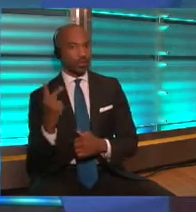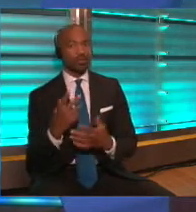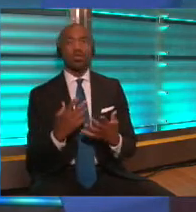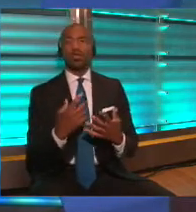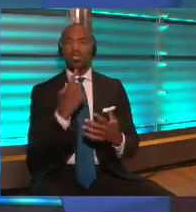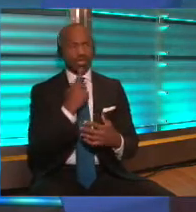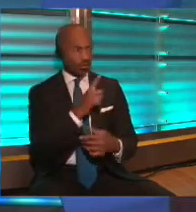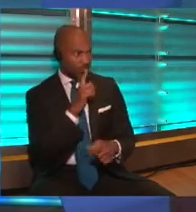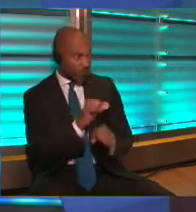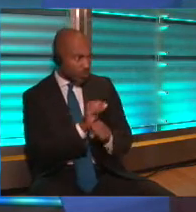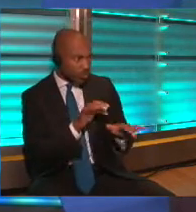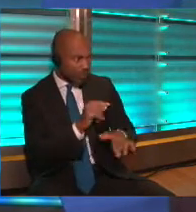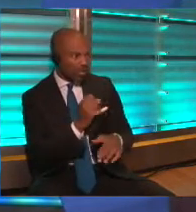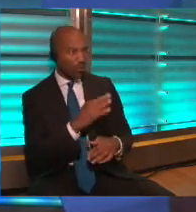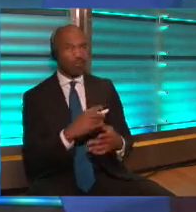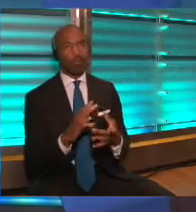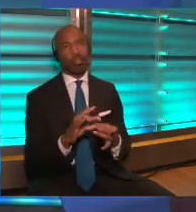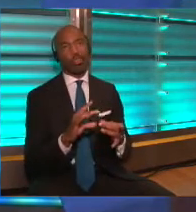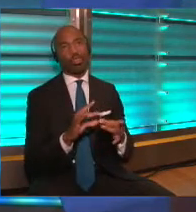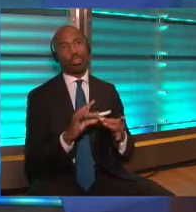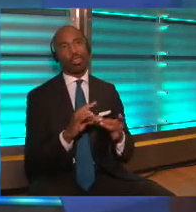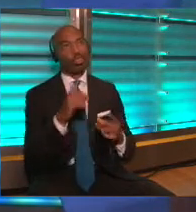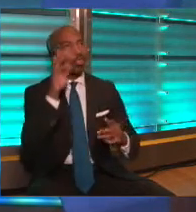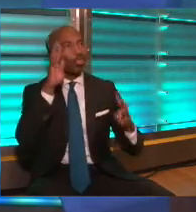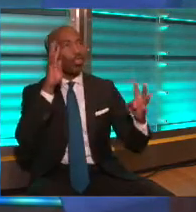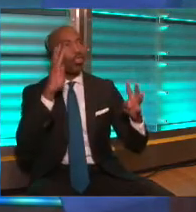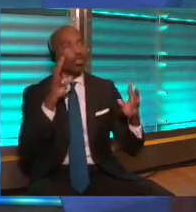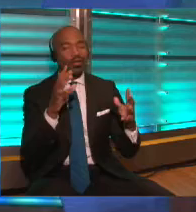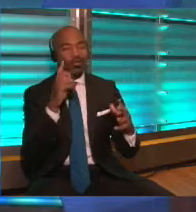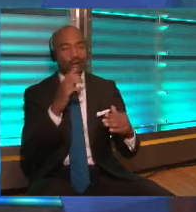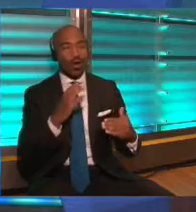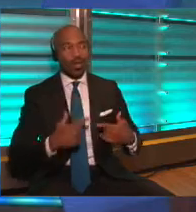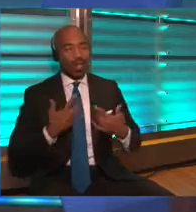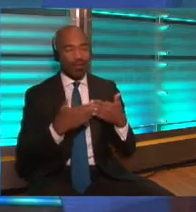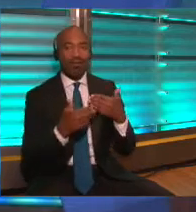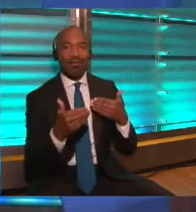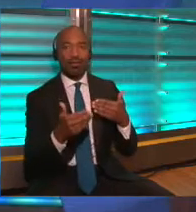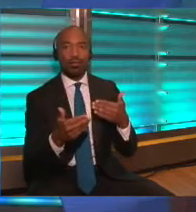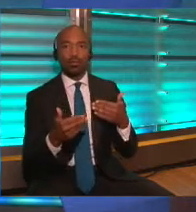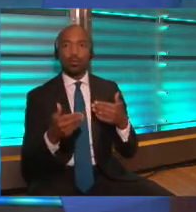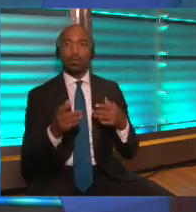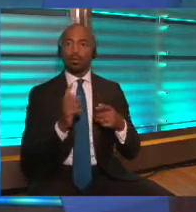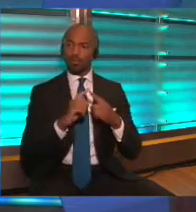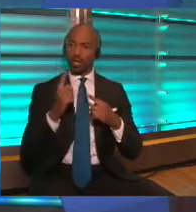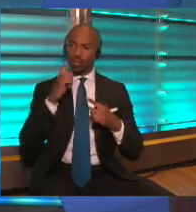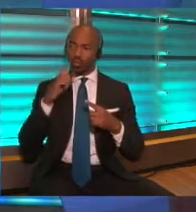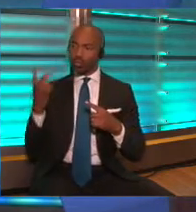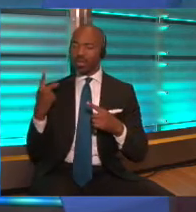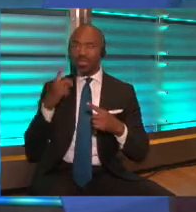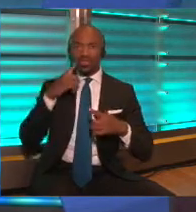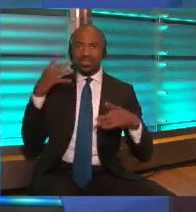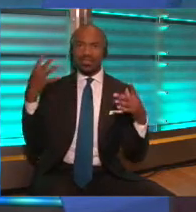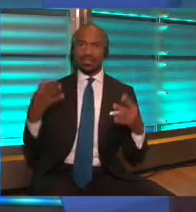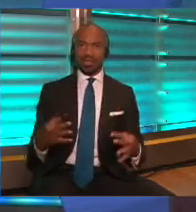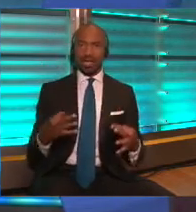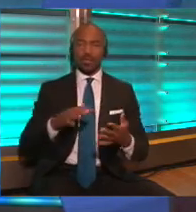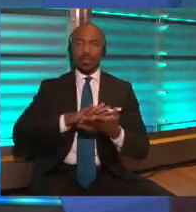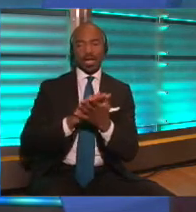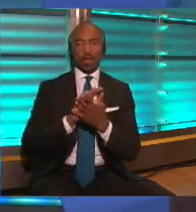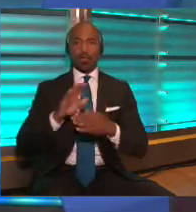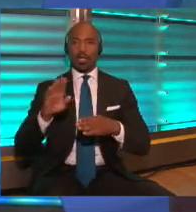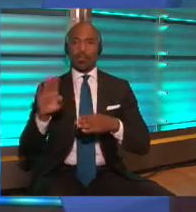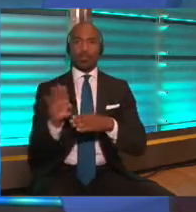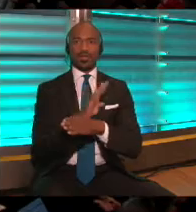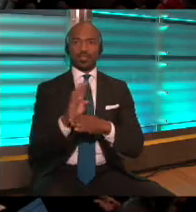to do this, or are we just going to always talk about it the rest of our lives? And I think that decision to actually become an entrepreneur is one of the scariest